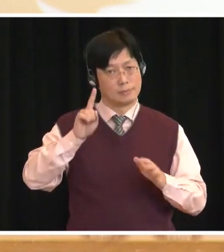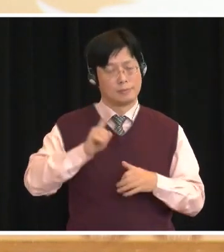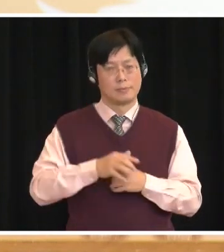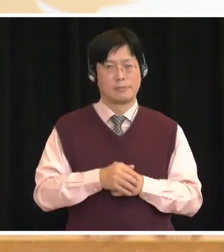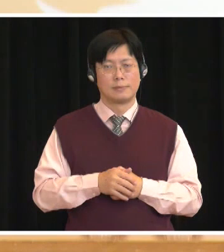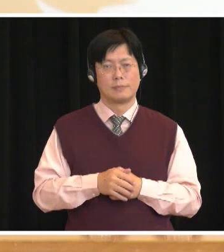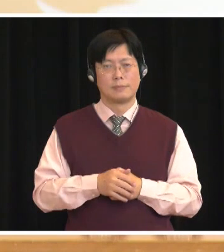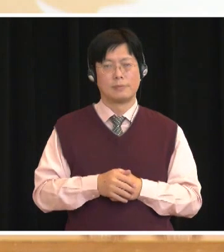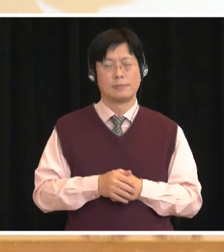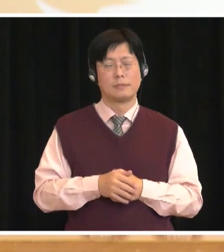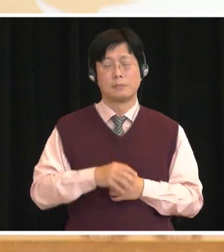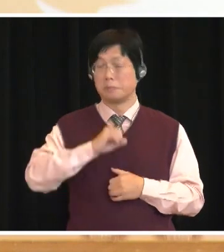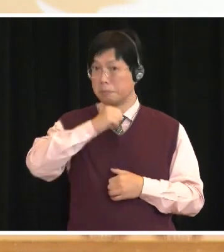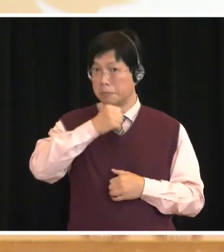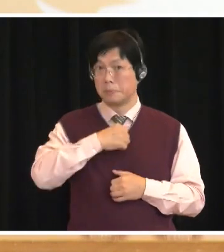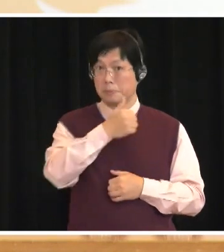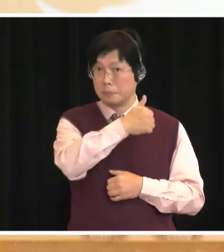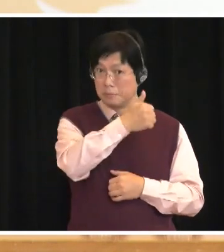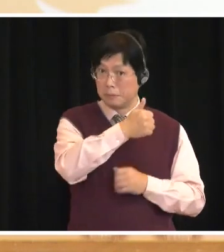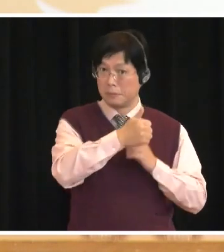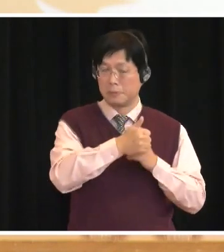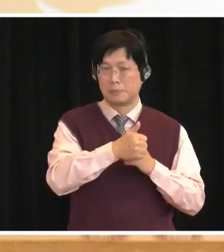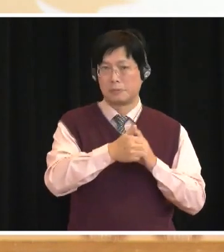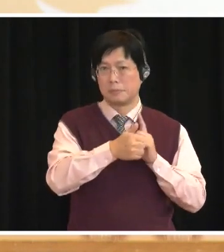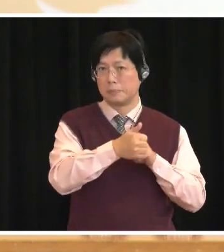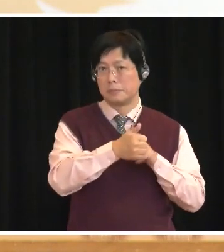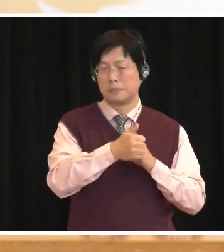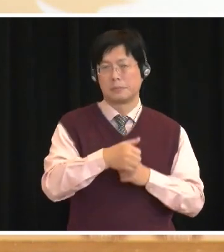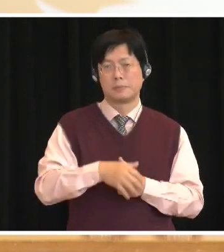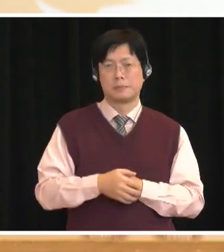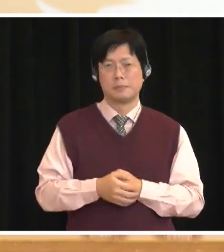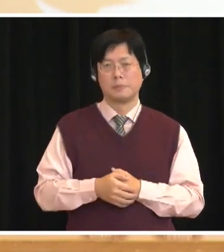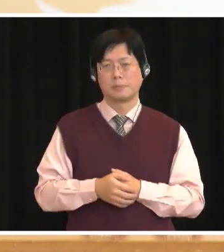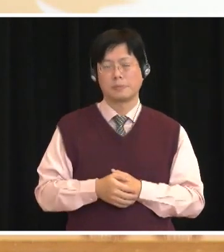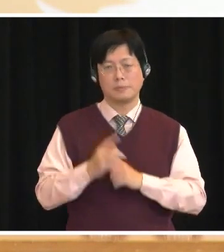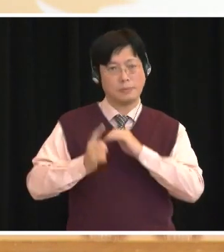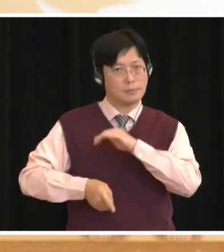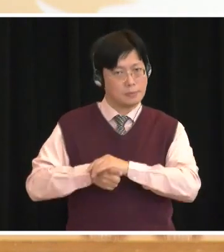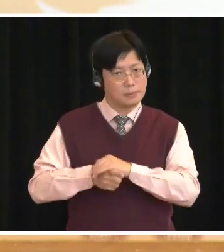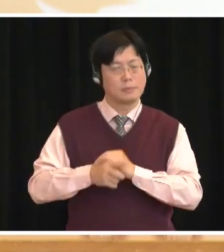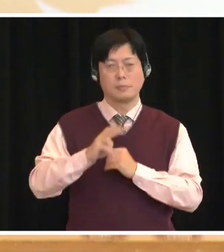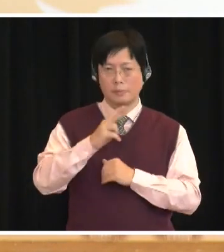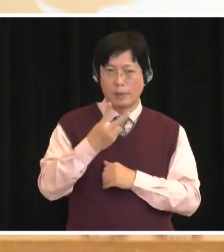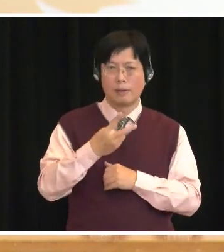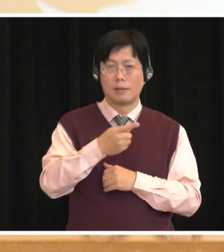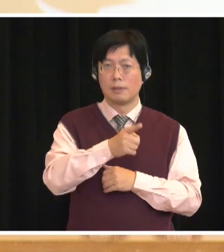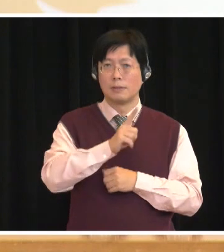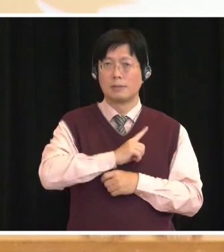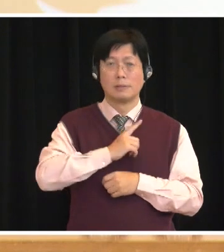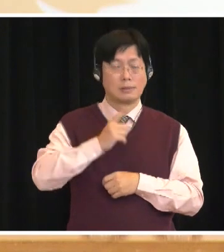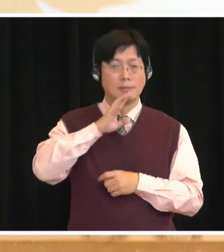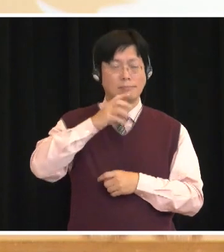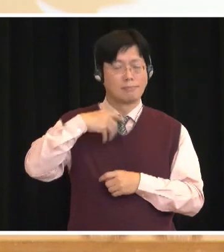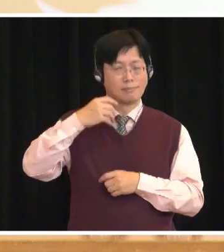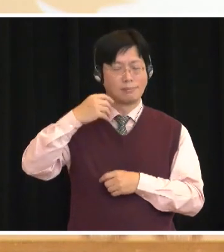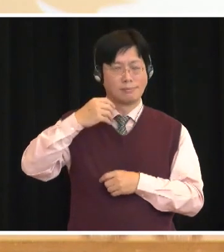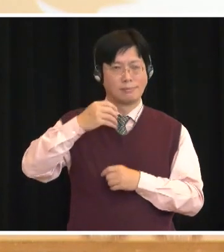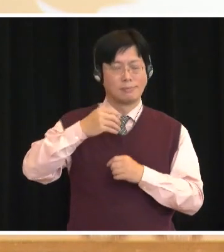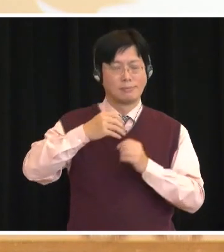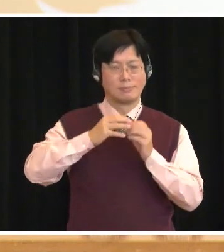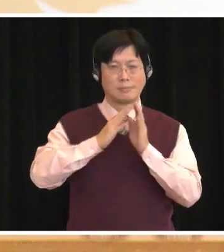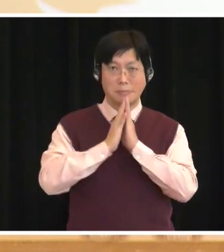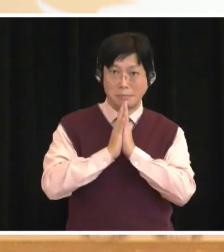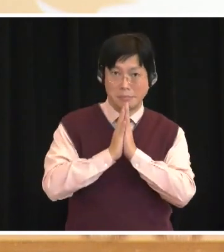in Vietnam or in Cambodia of sexual exploitation, and whether for